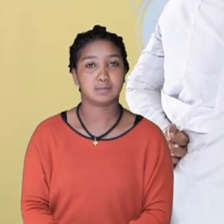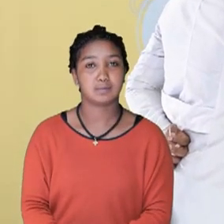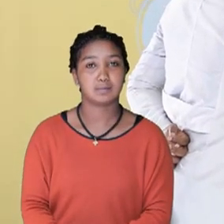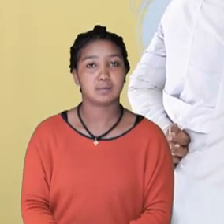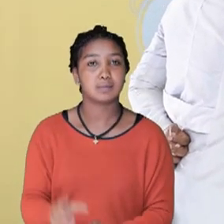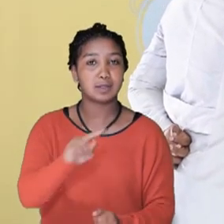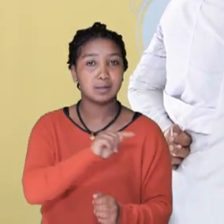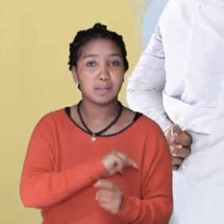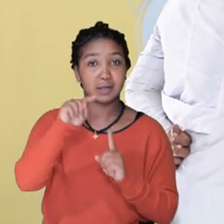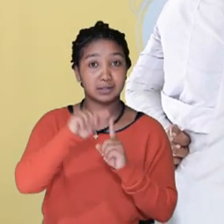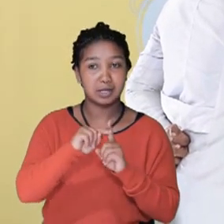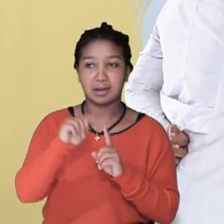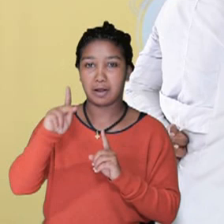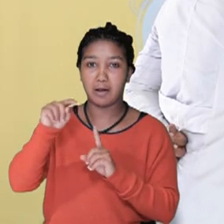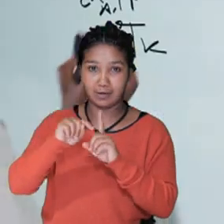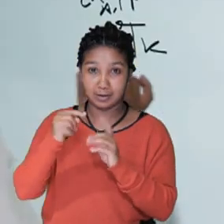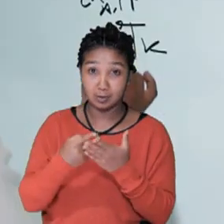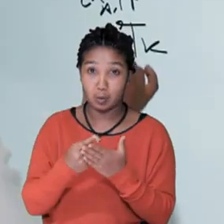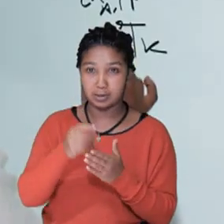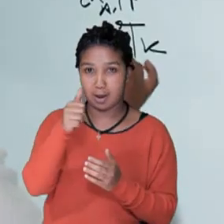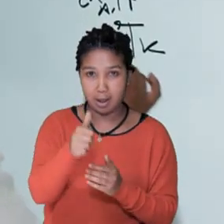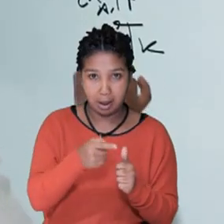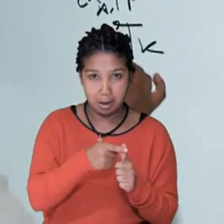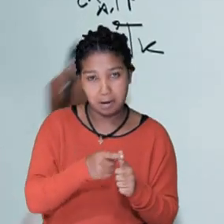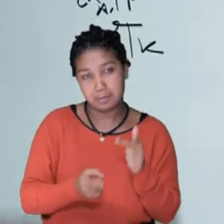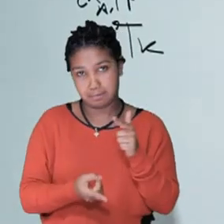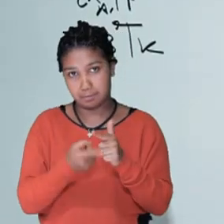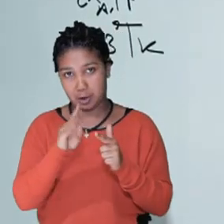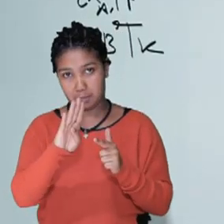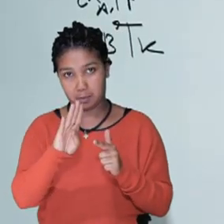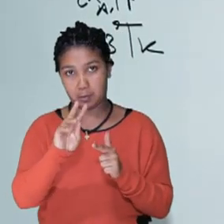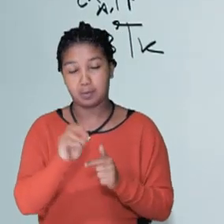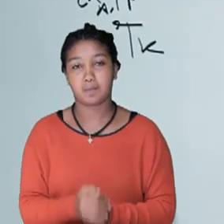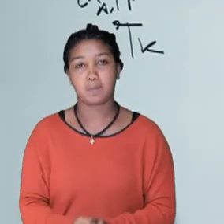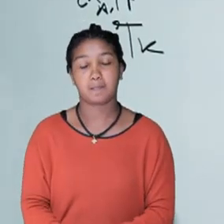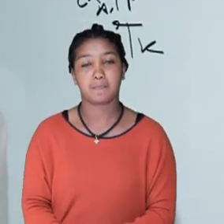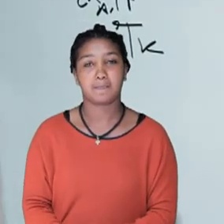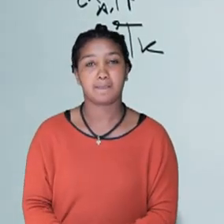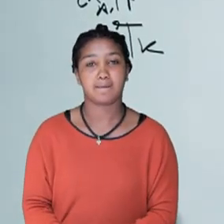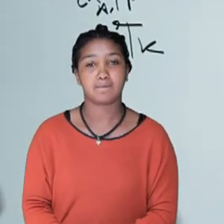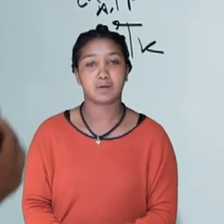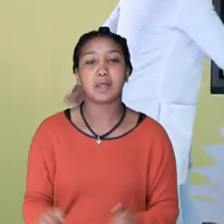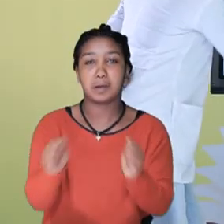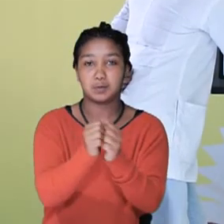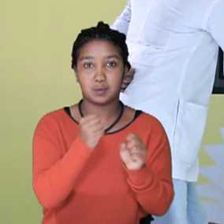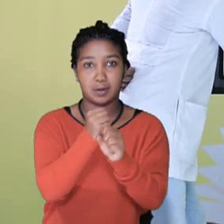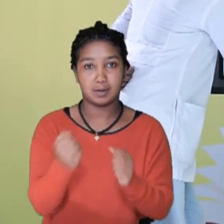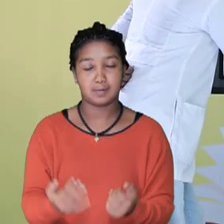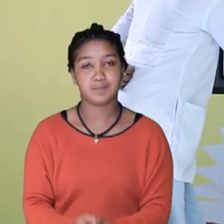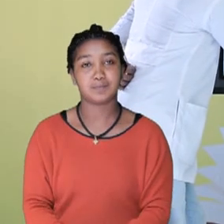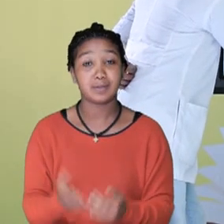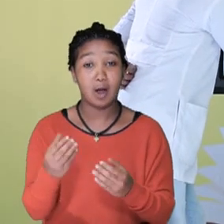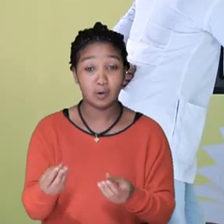temperature in Kelvin? This one is A, this one is B. Let us do together now. Our